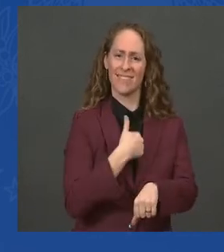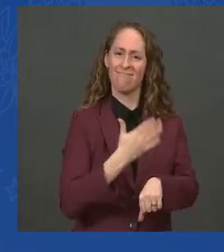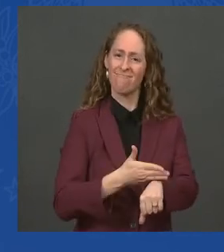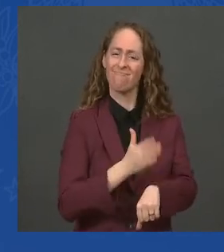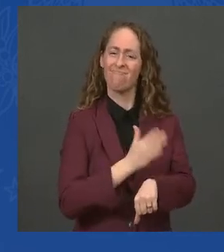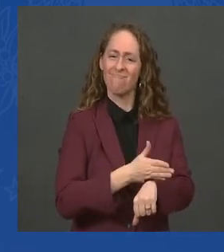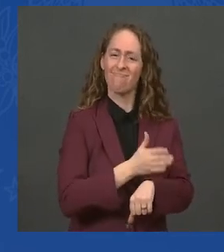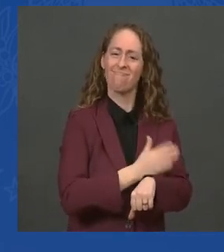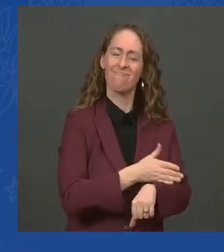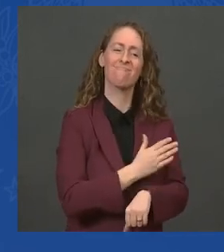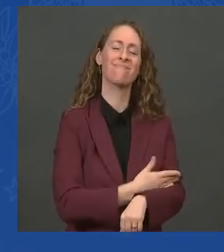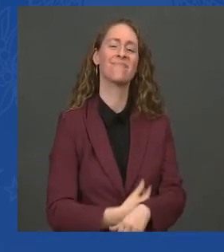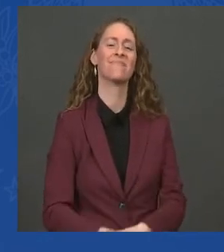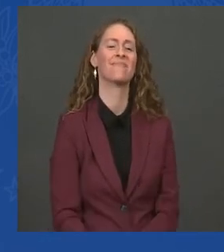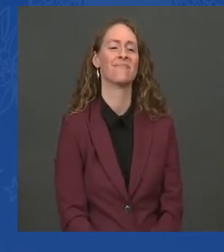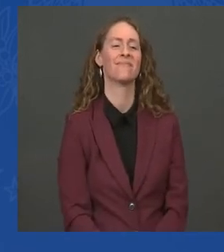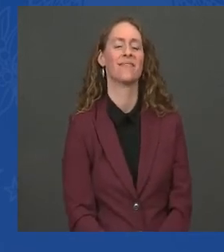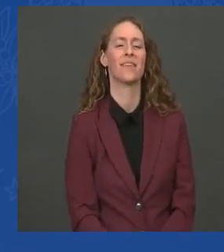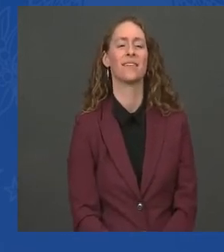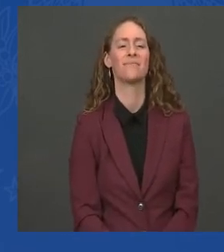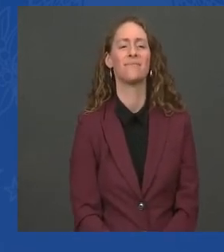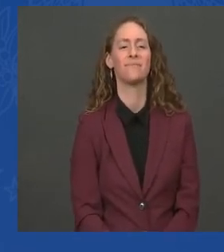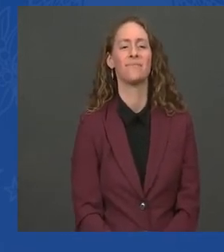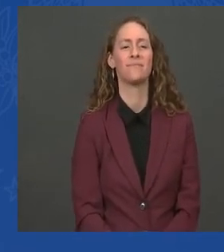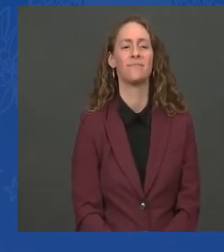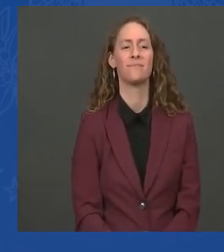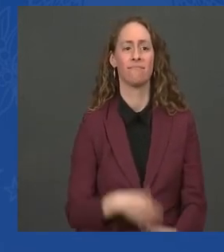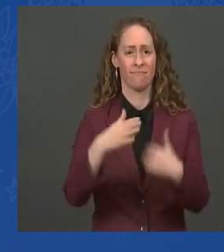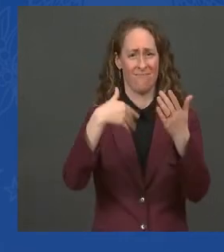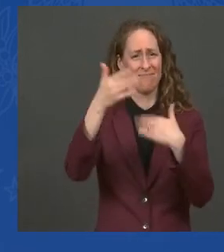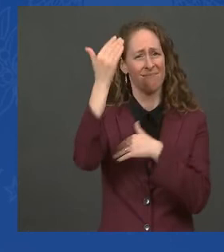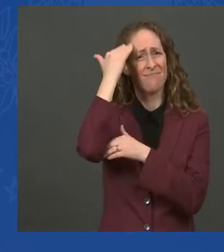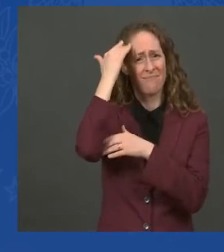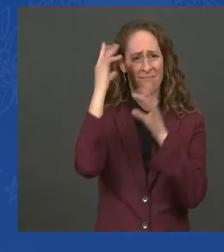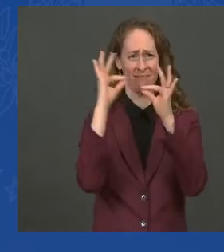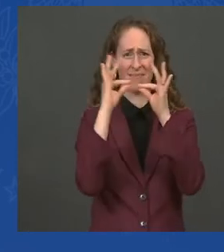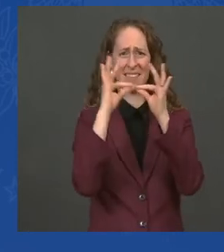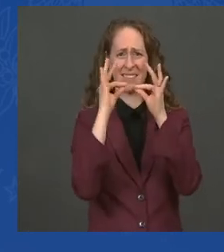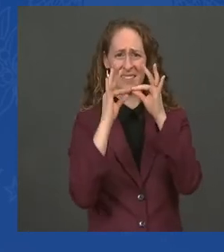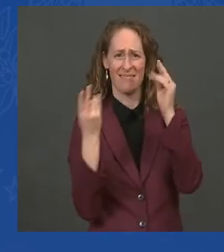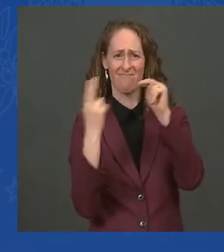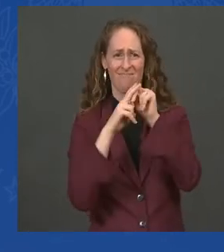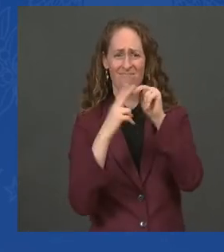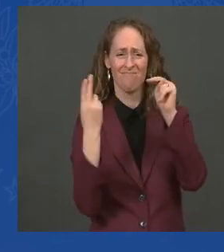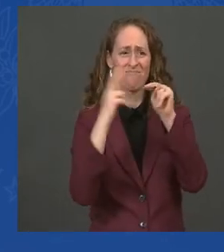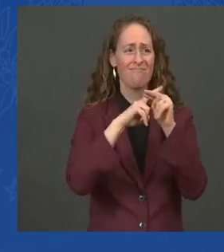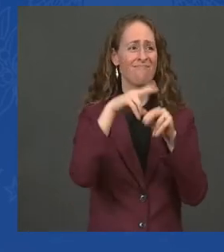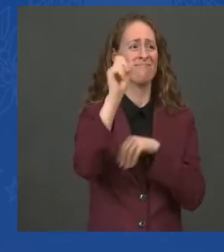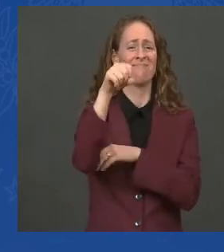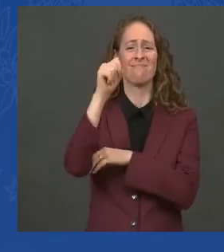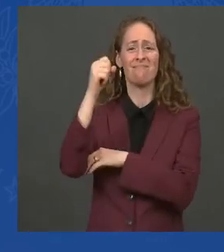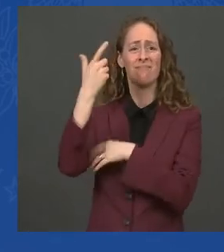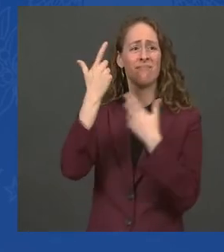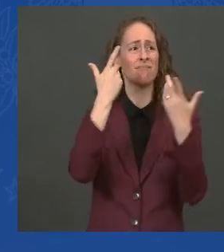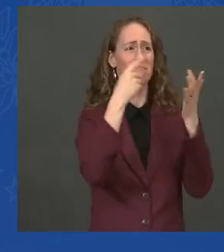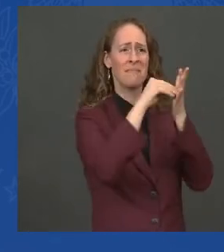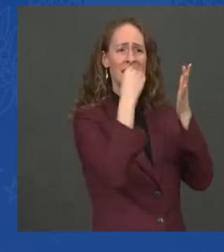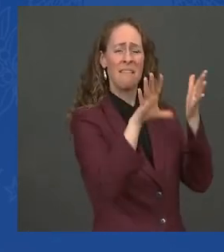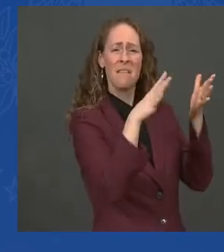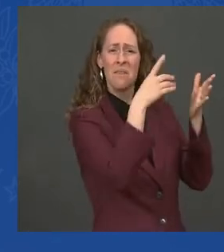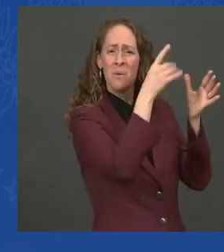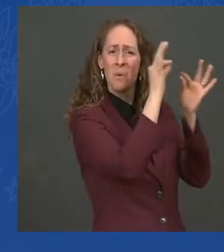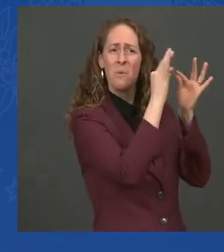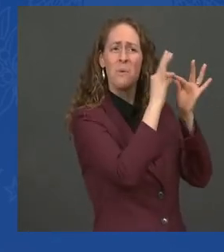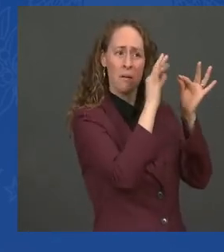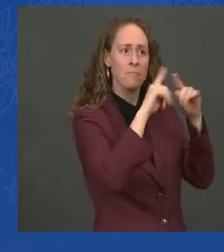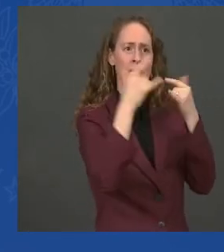Even after accounting for rising prices, the typical American family has more money in their pockets than they did last year. In fact,